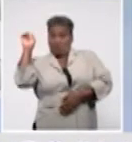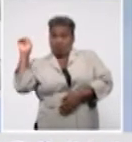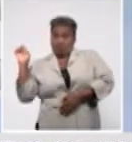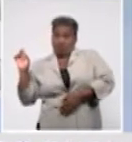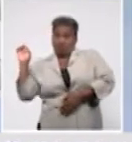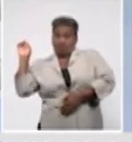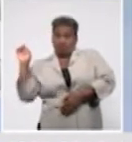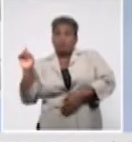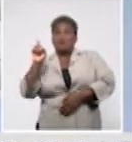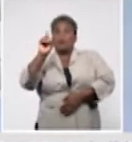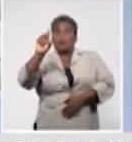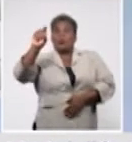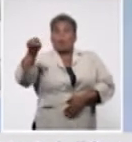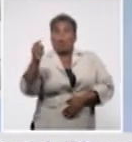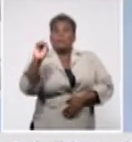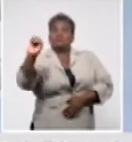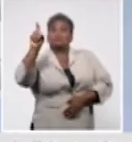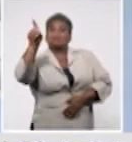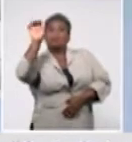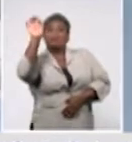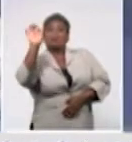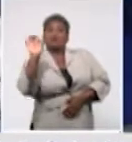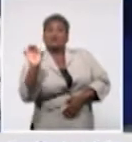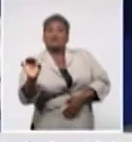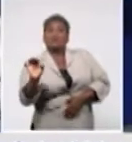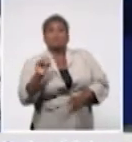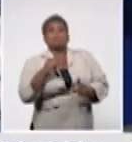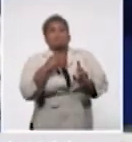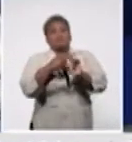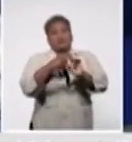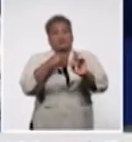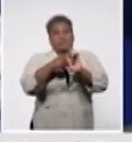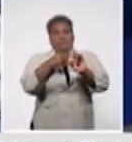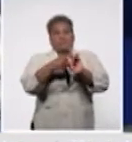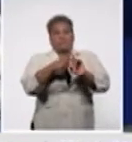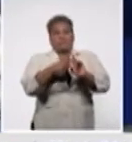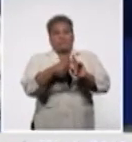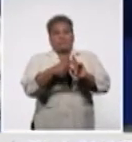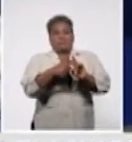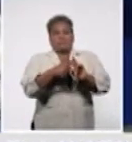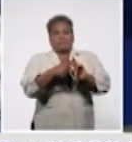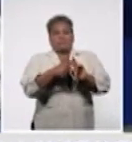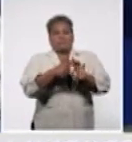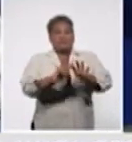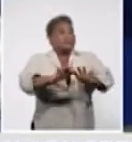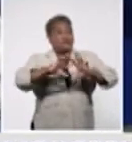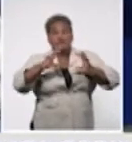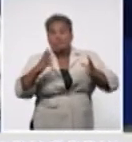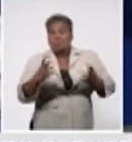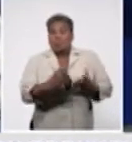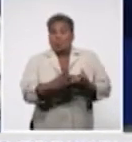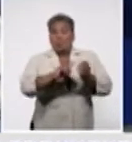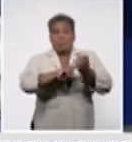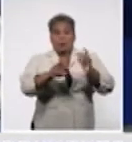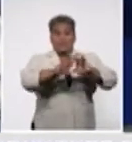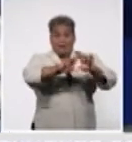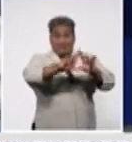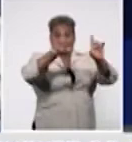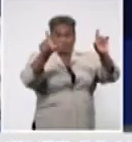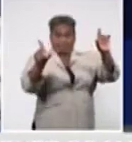its epidemiological complexity. Pinar del Rio, 129. Havana processed the most with